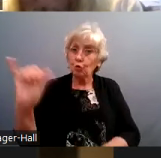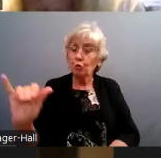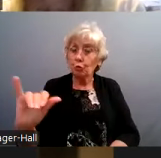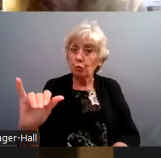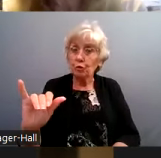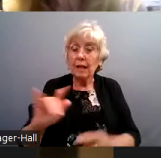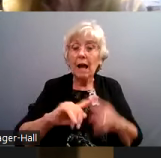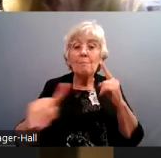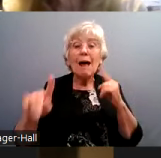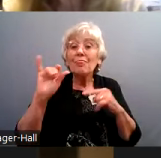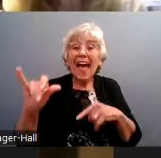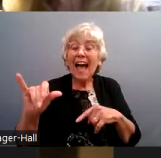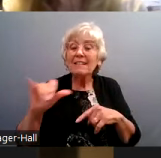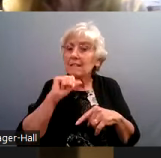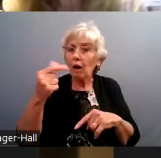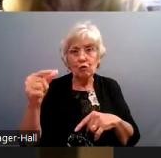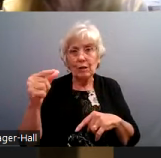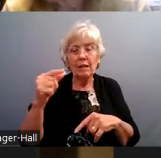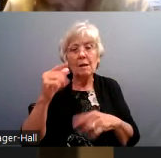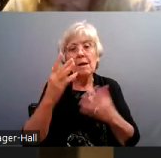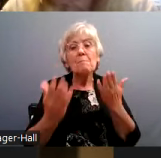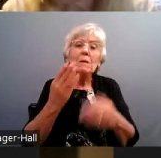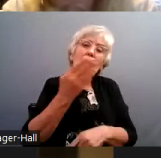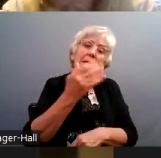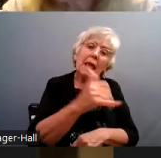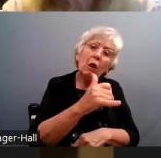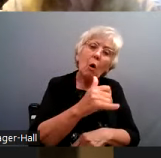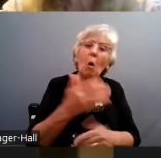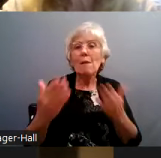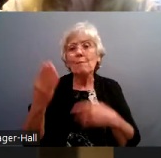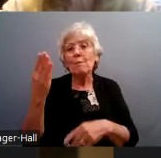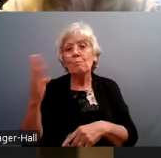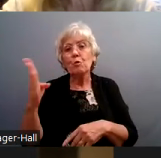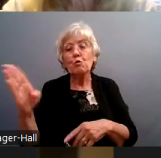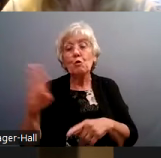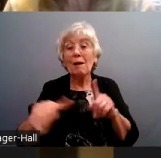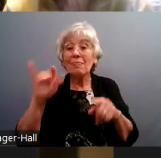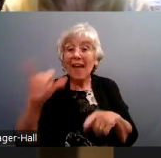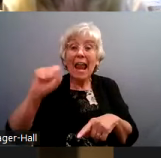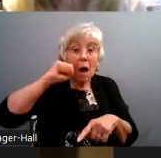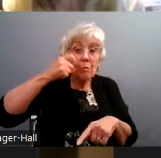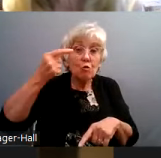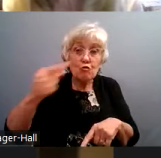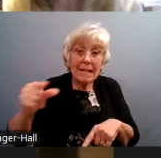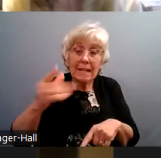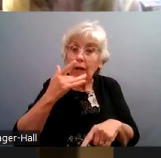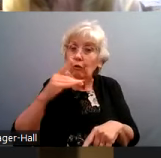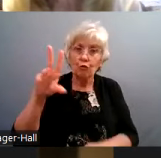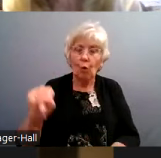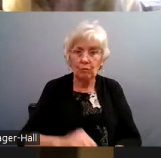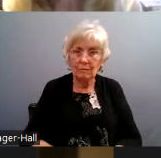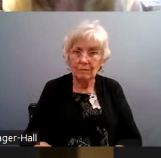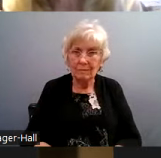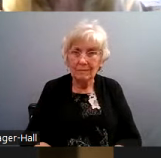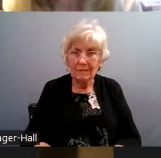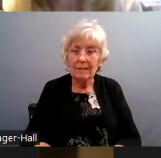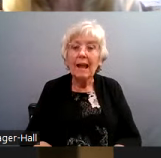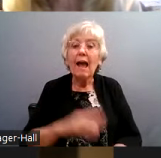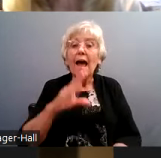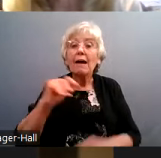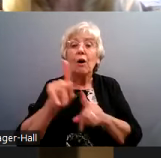be yellow or they're going to be blue. They're not going to be this apple green color. It's also important to